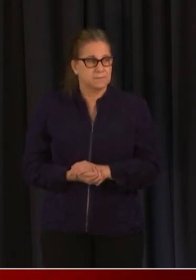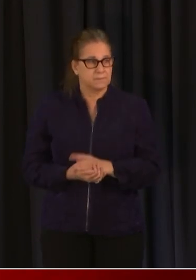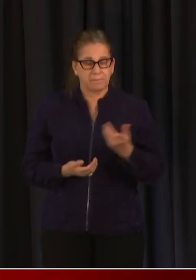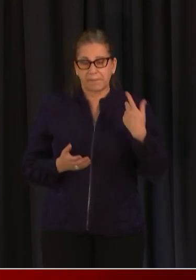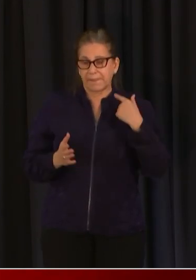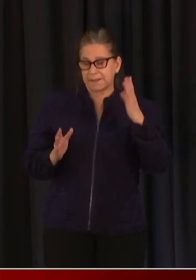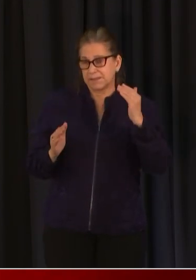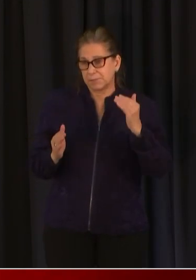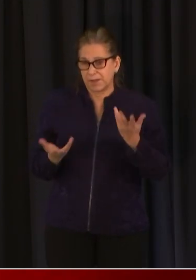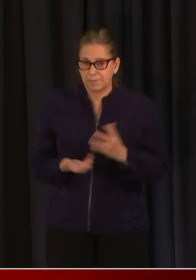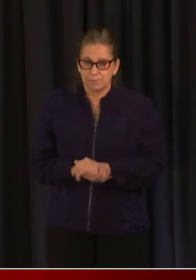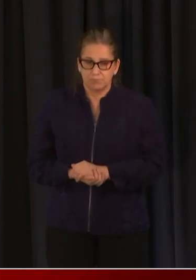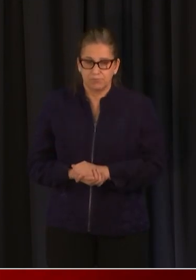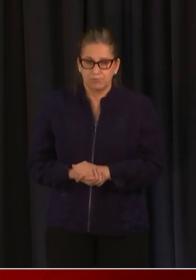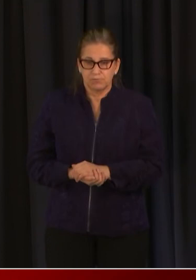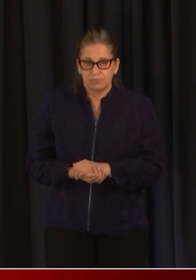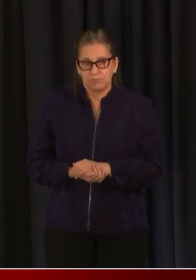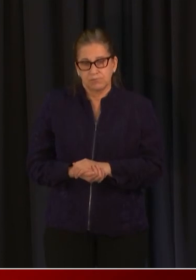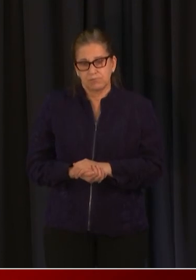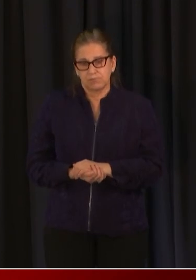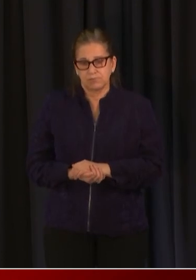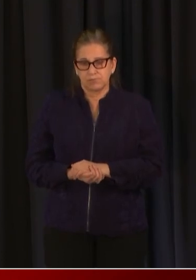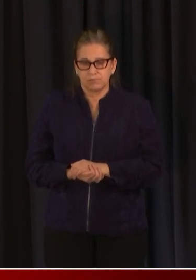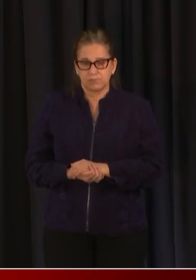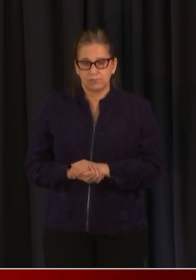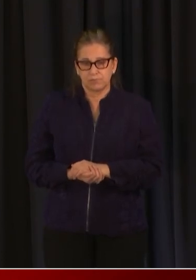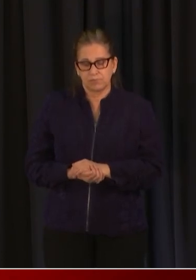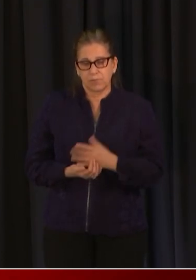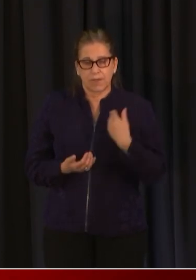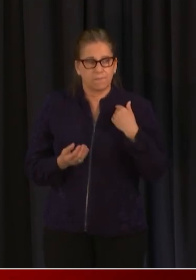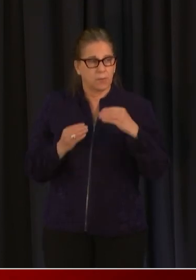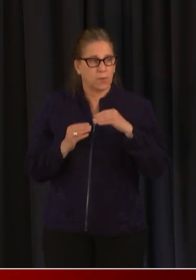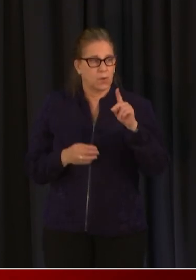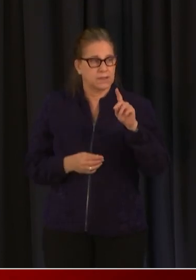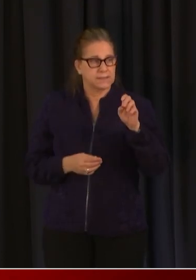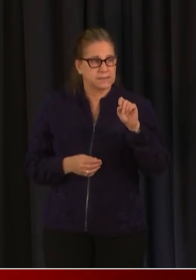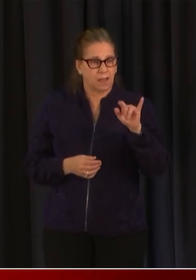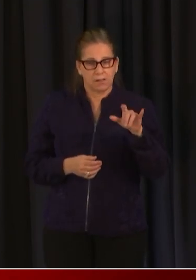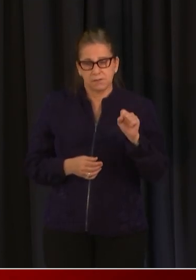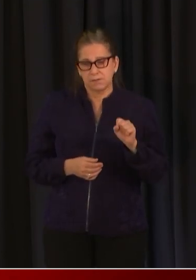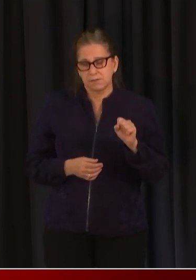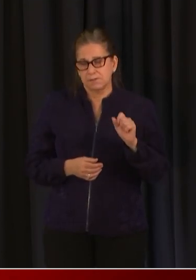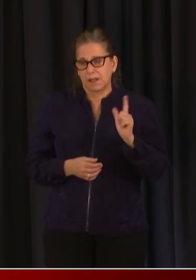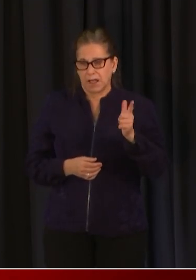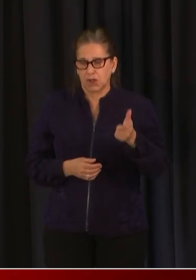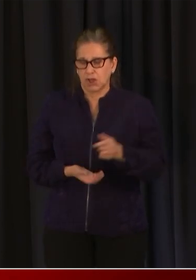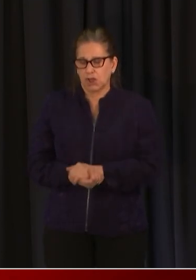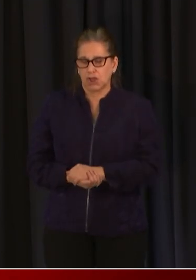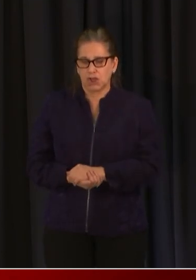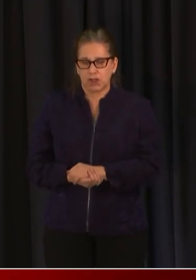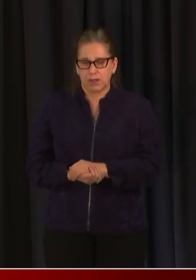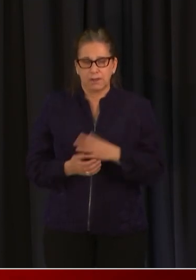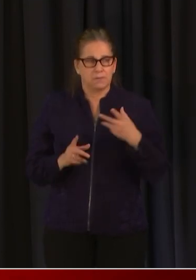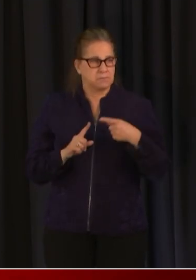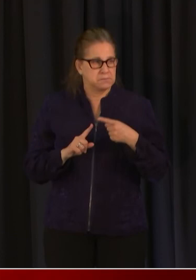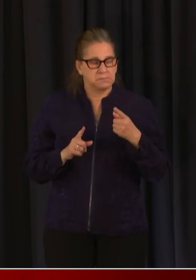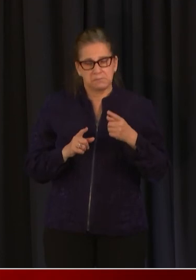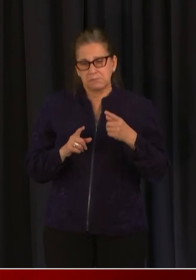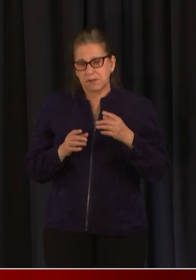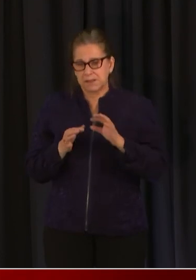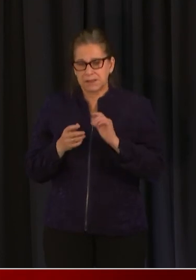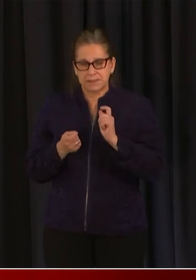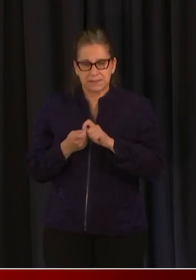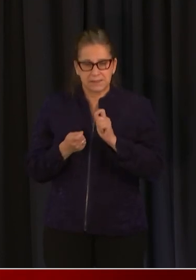expect that we'll have something more detailed to say about it later. You ask about